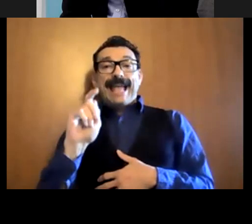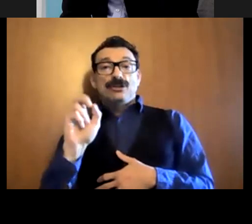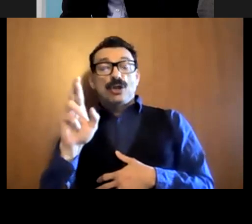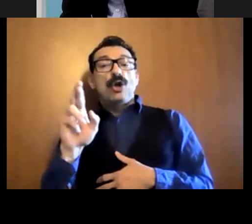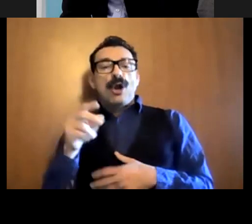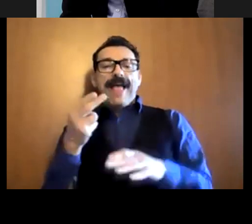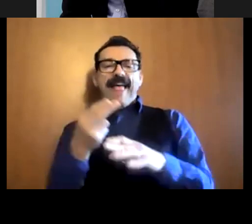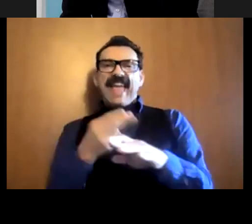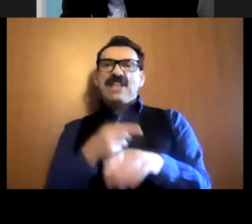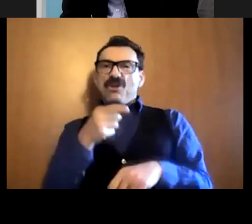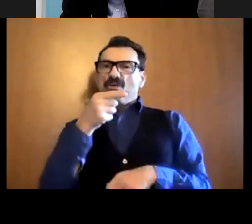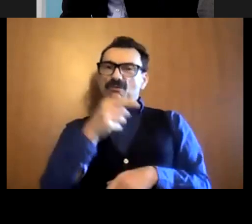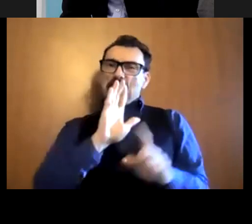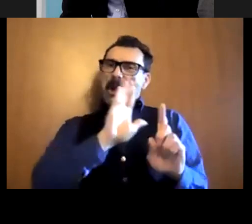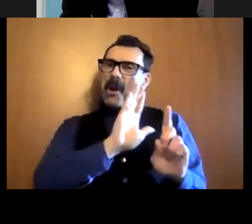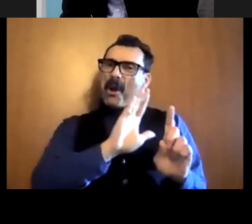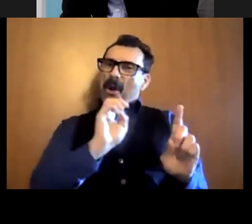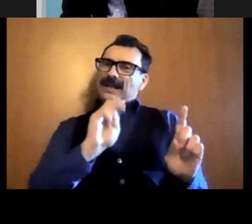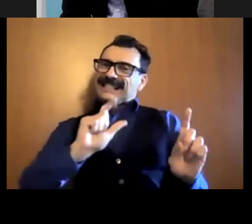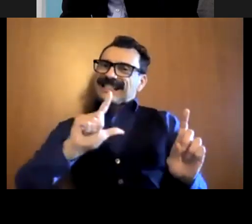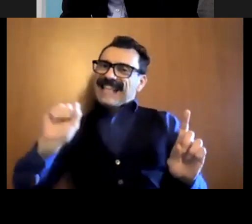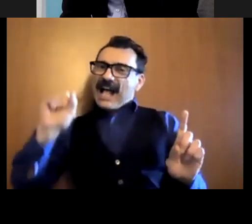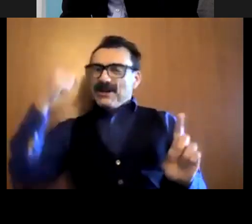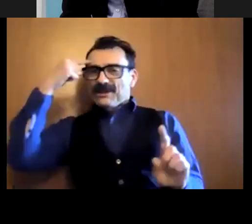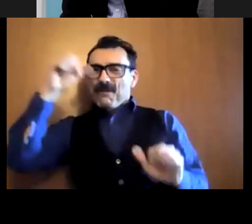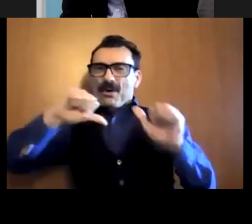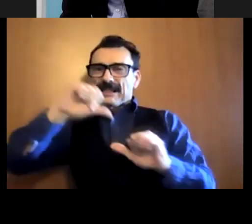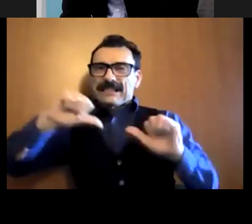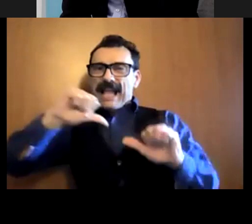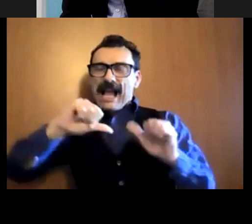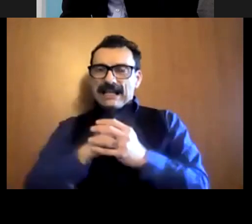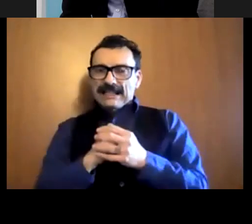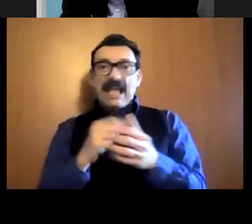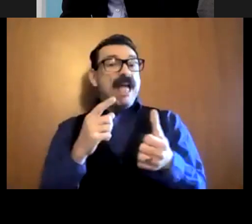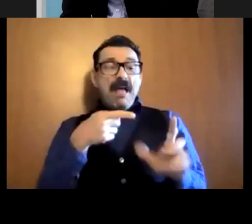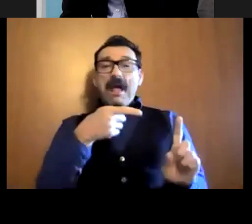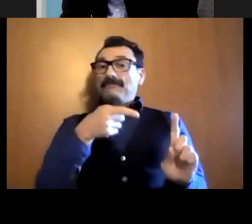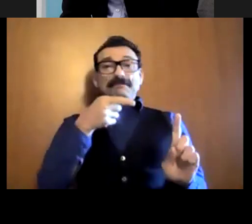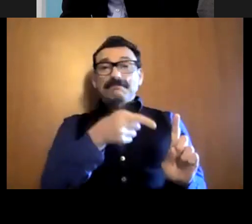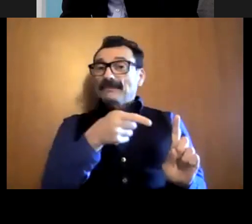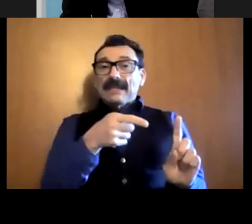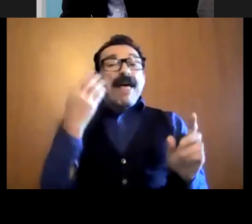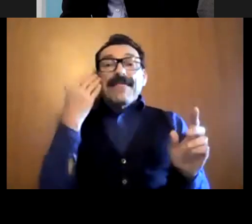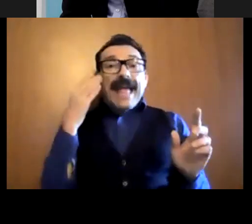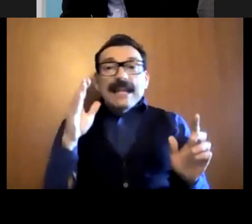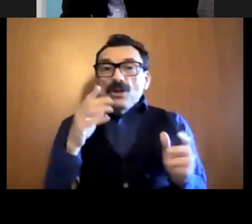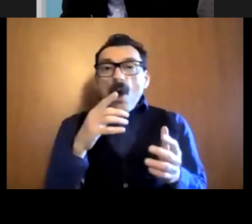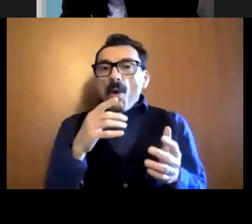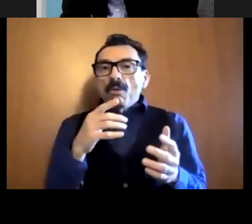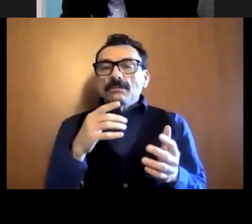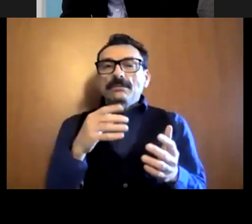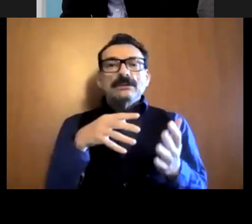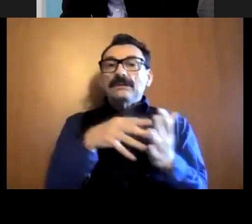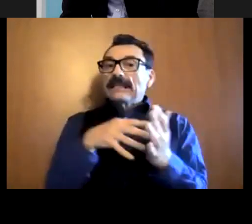stuff. And decades later, it's still being done. And then the family members did not know about that, nor did they have consent of it until